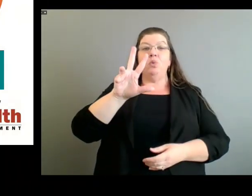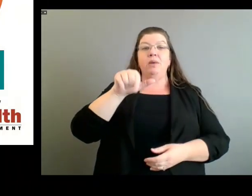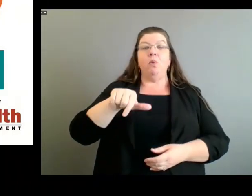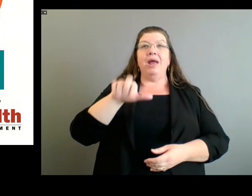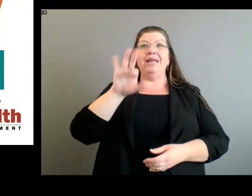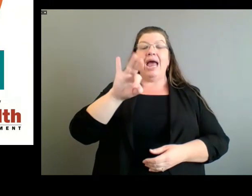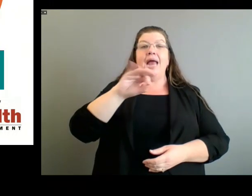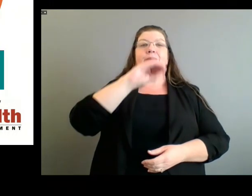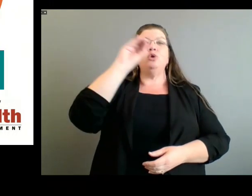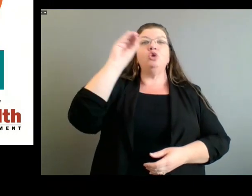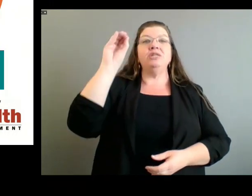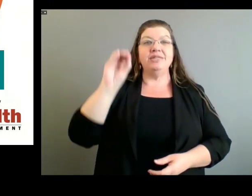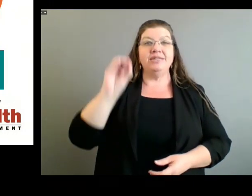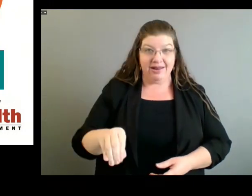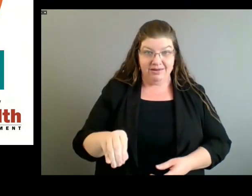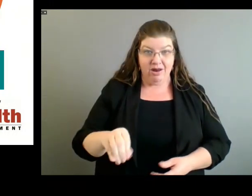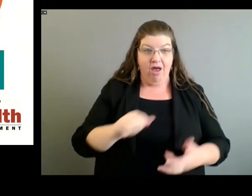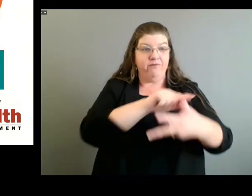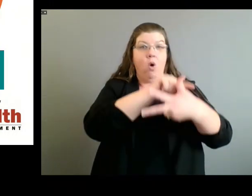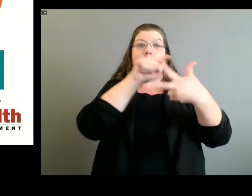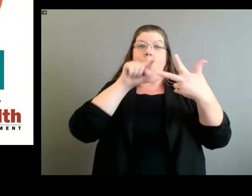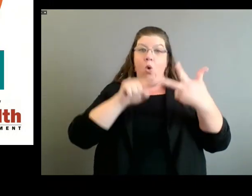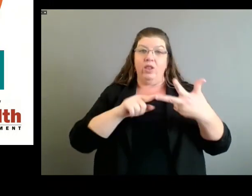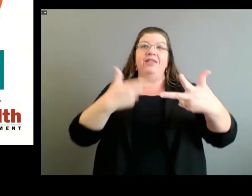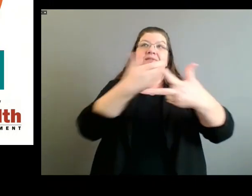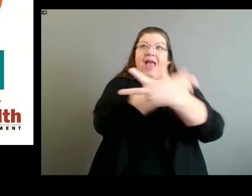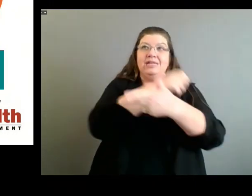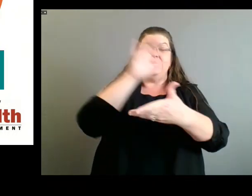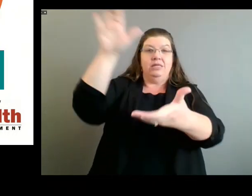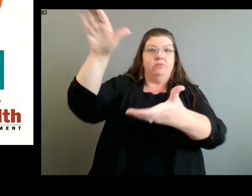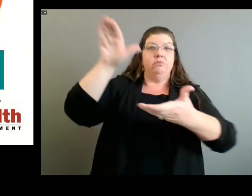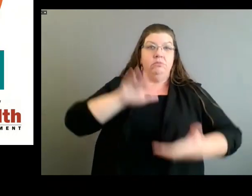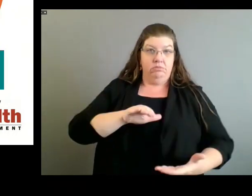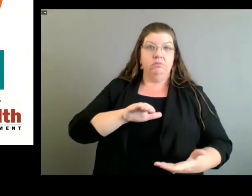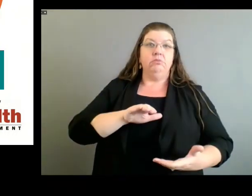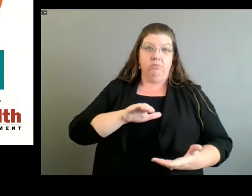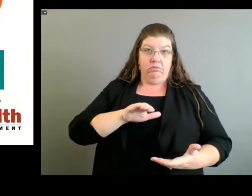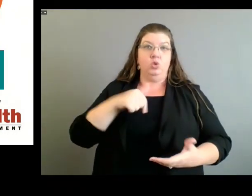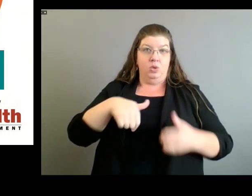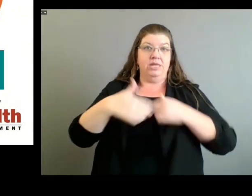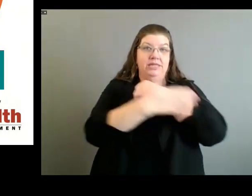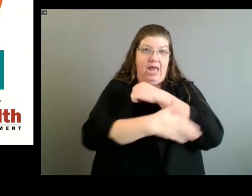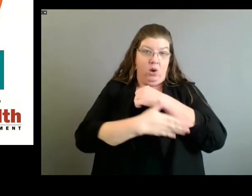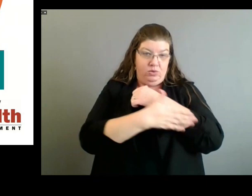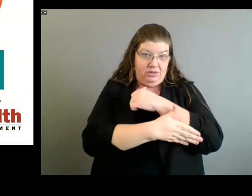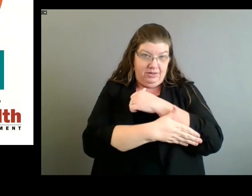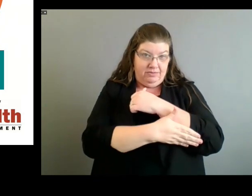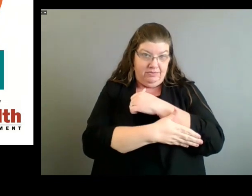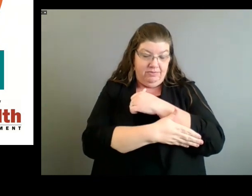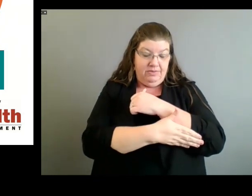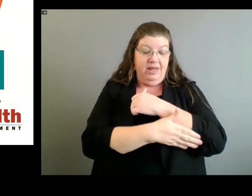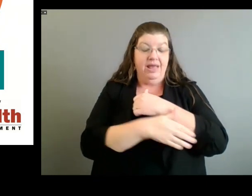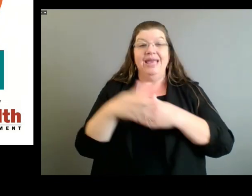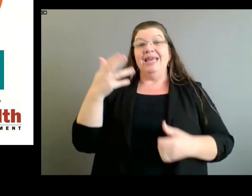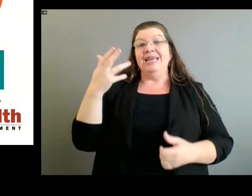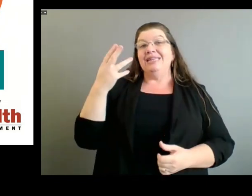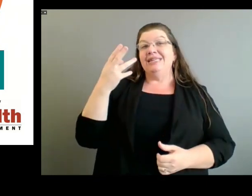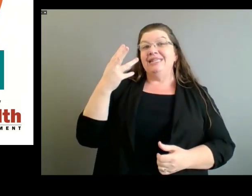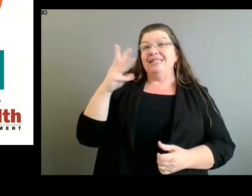83.9% of all the vaccines that have been allocated to our county. The remaining